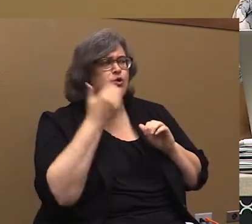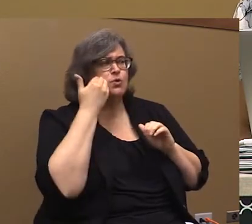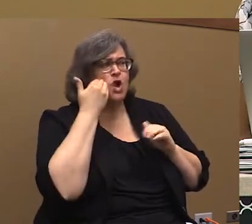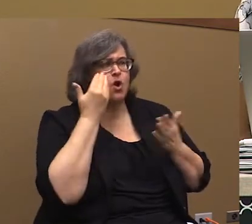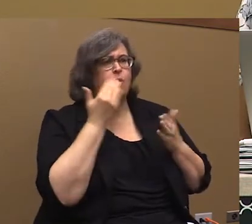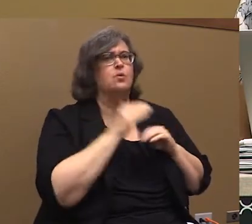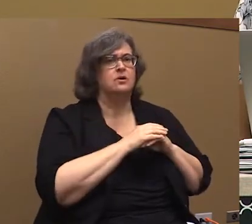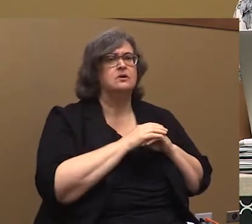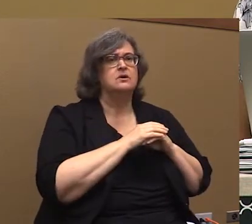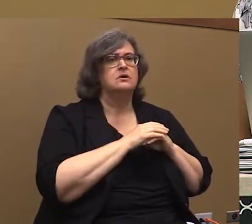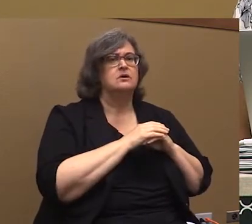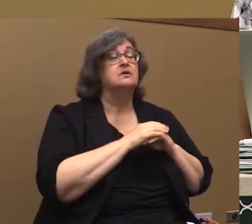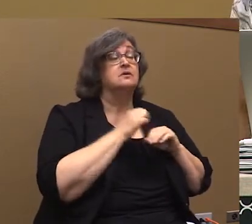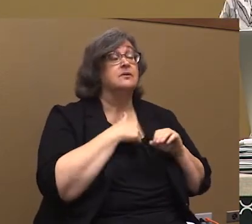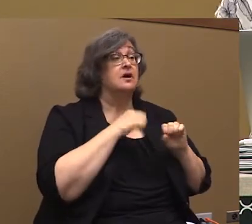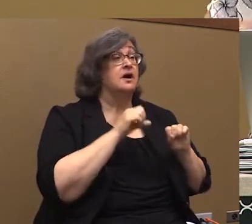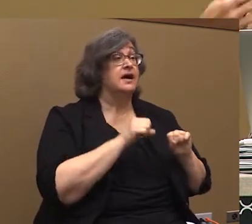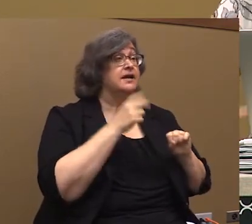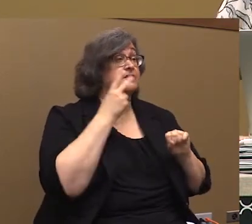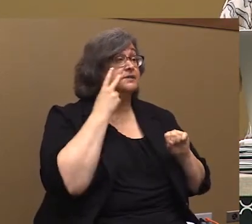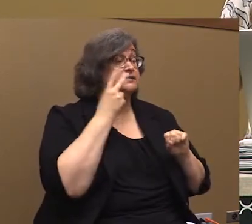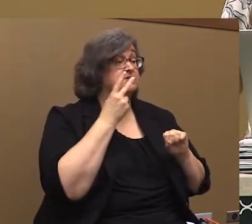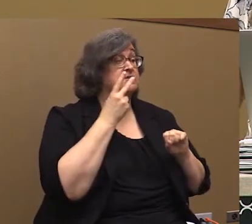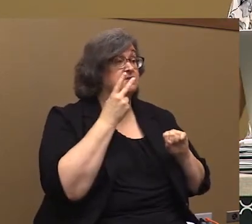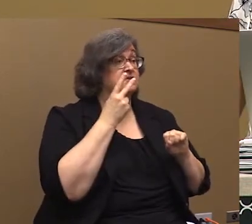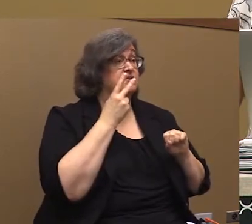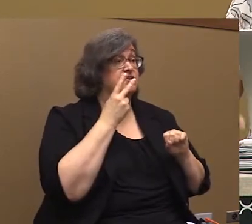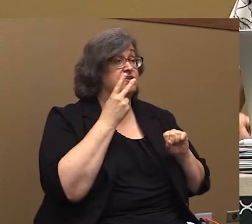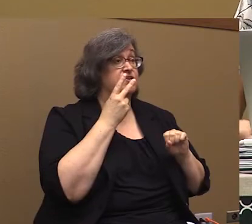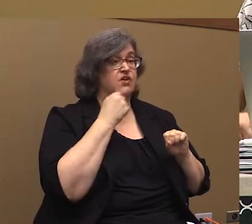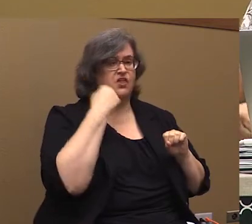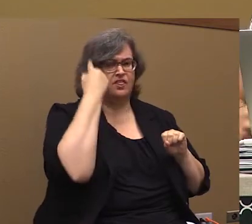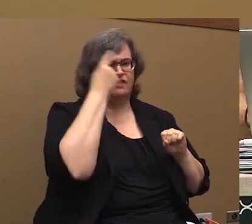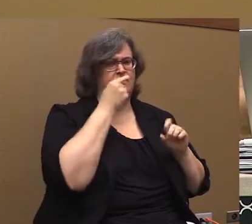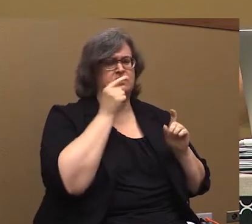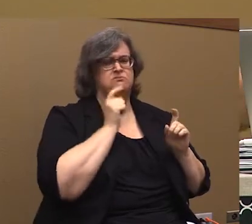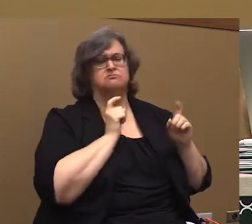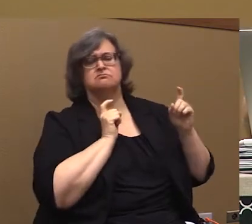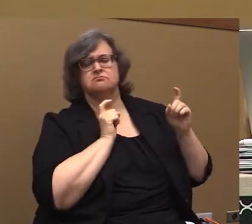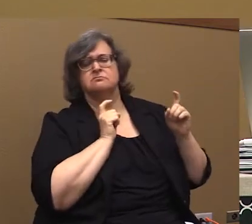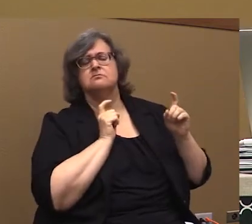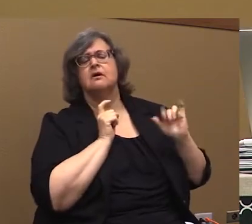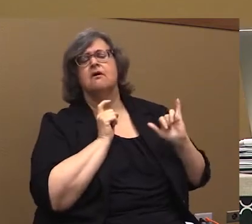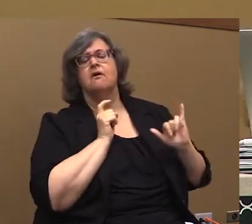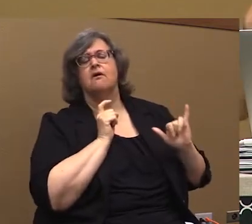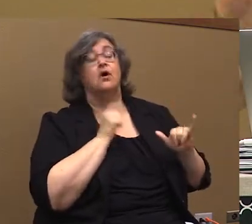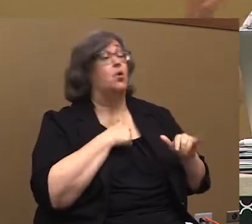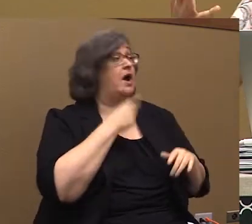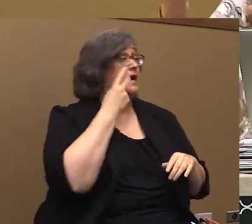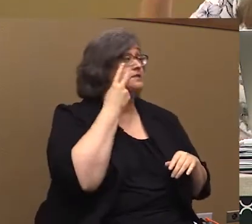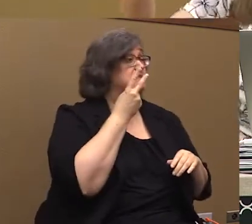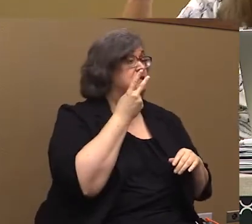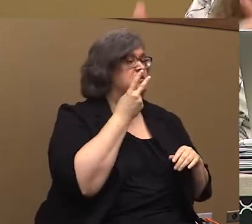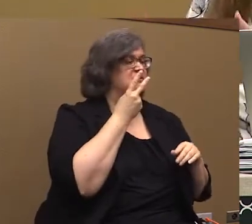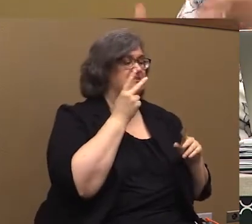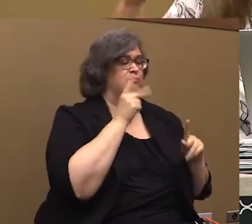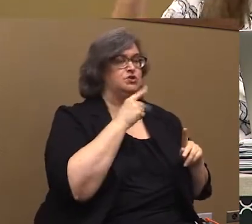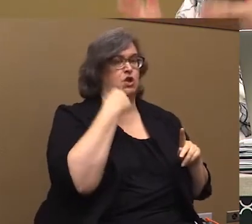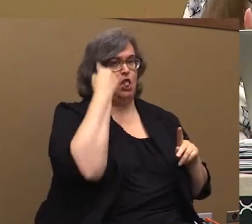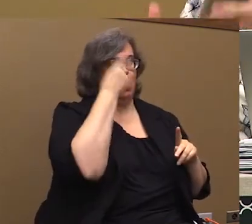and cues of how you know that. Why you want to help somebody. I can